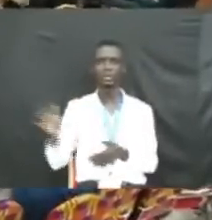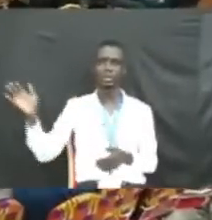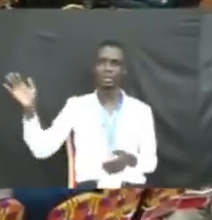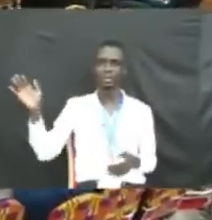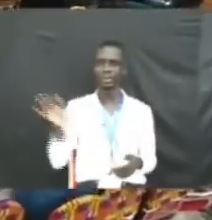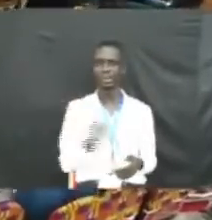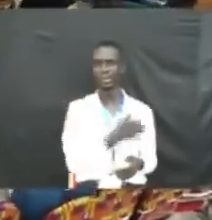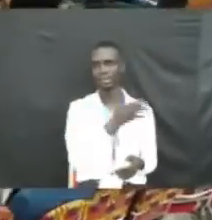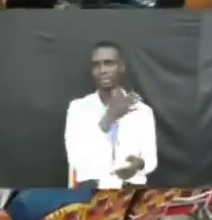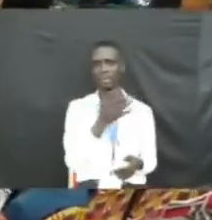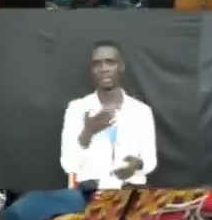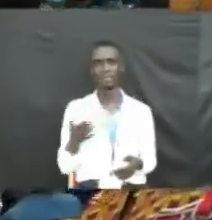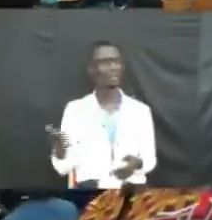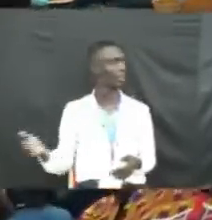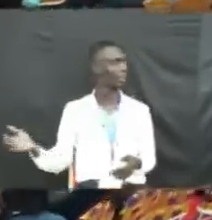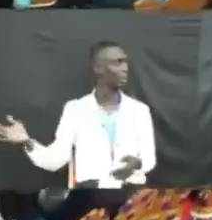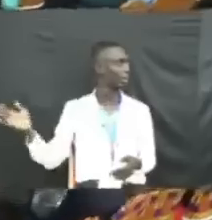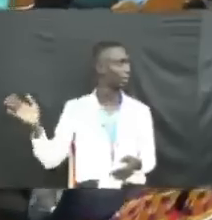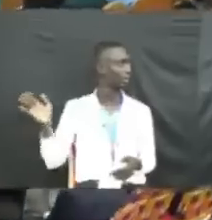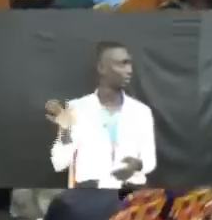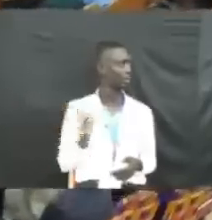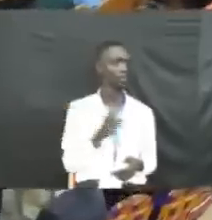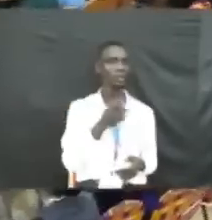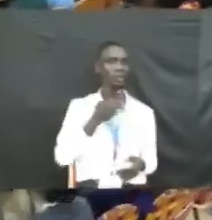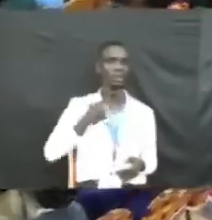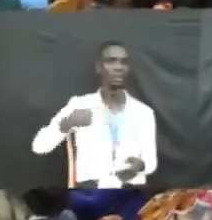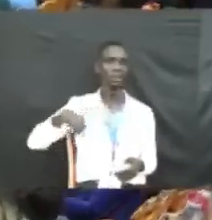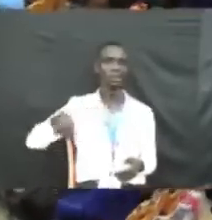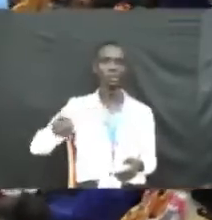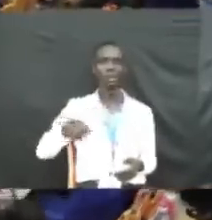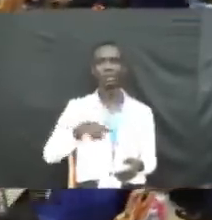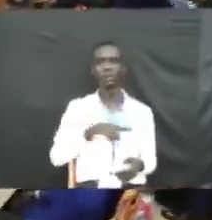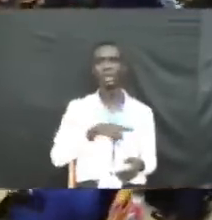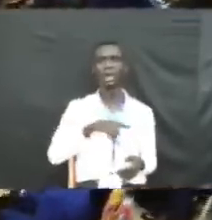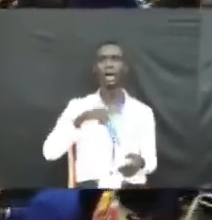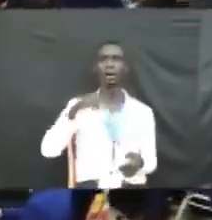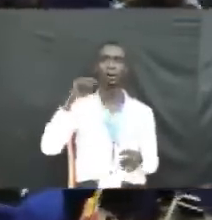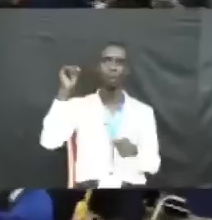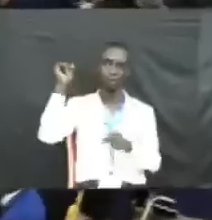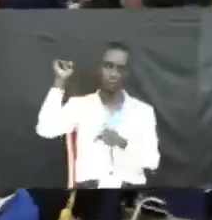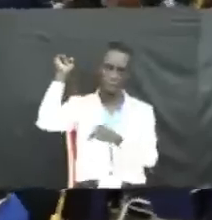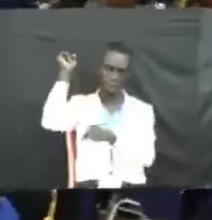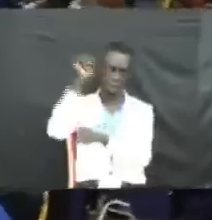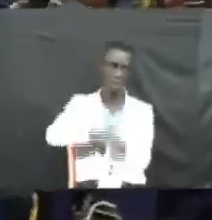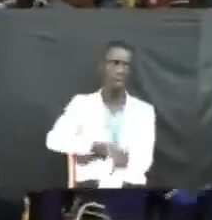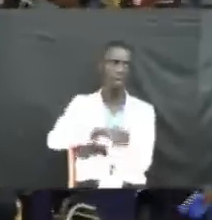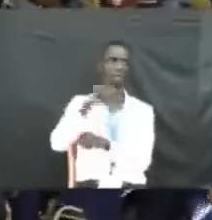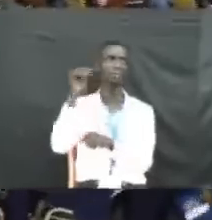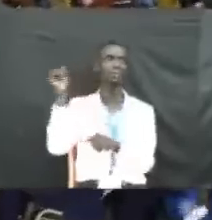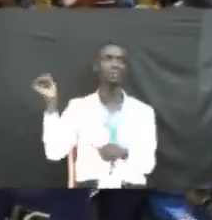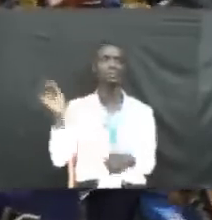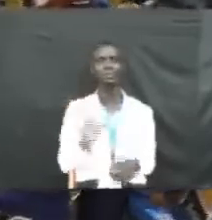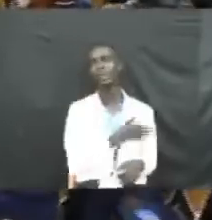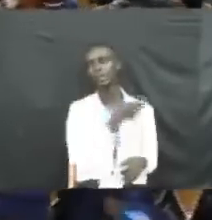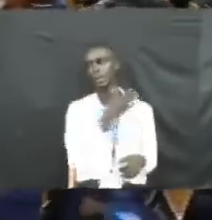granted in Jesus name. We shall overcome.